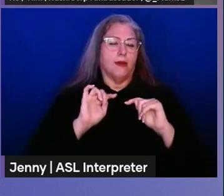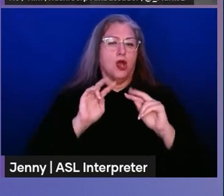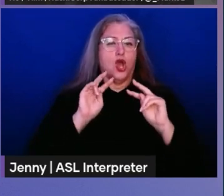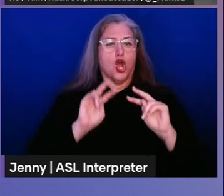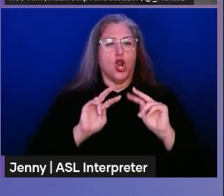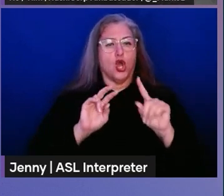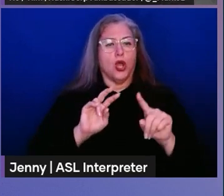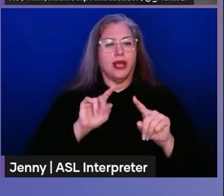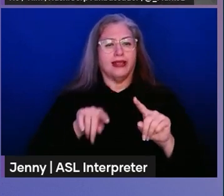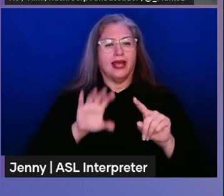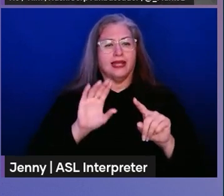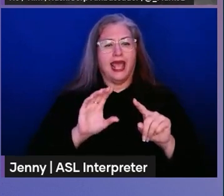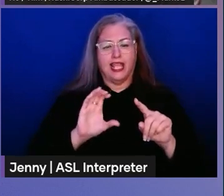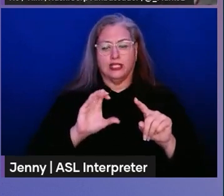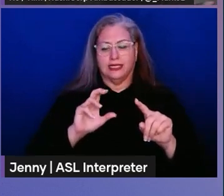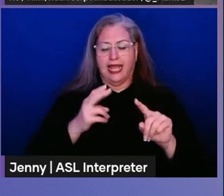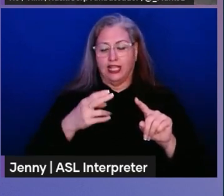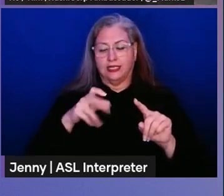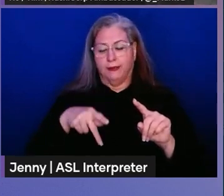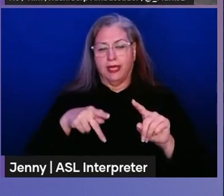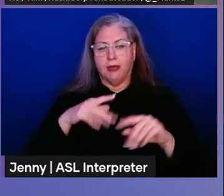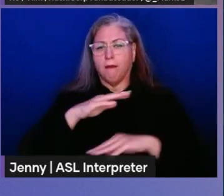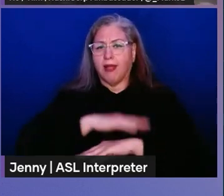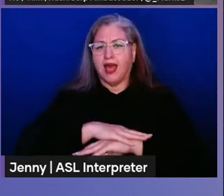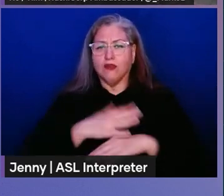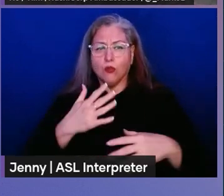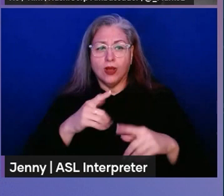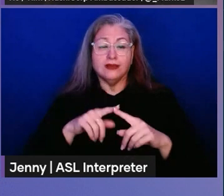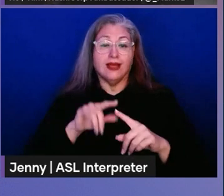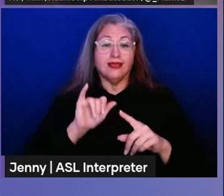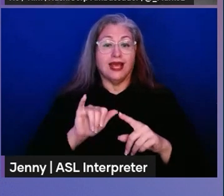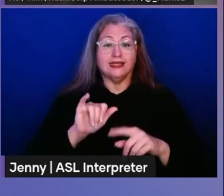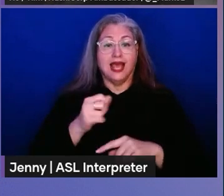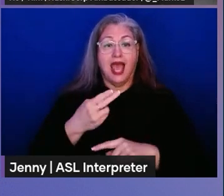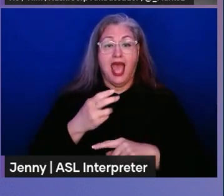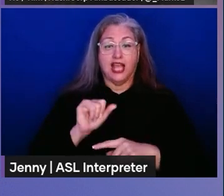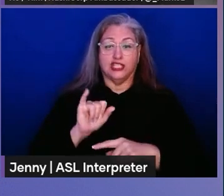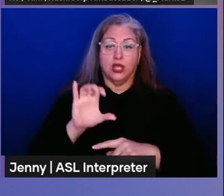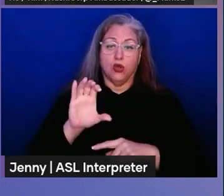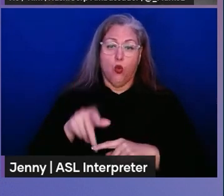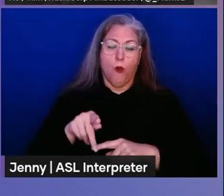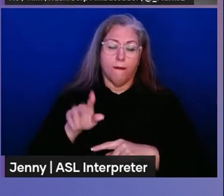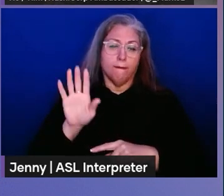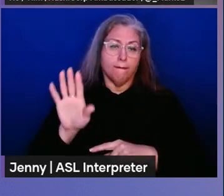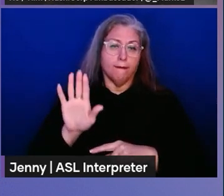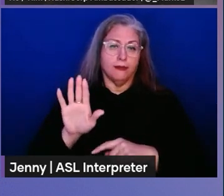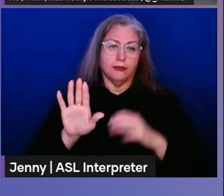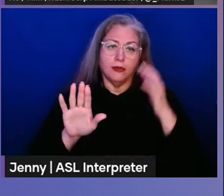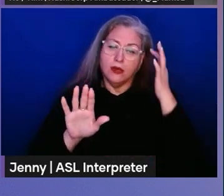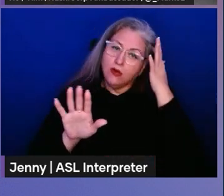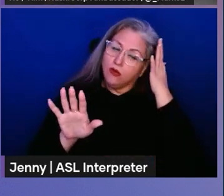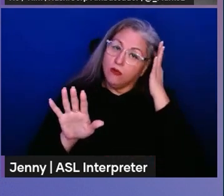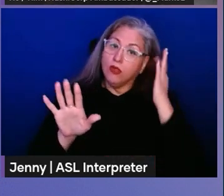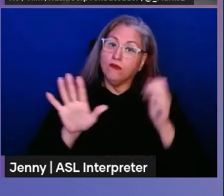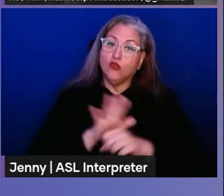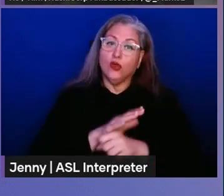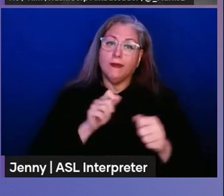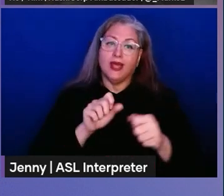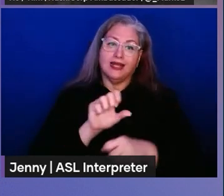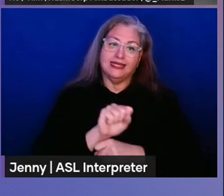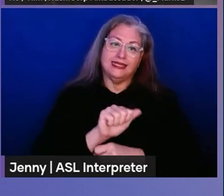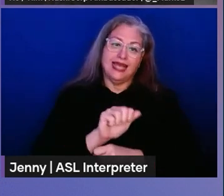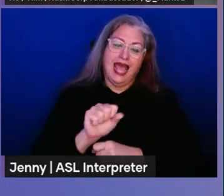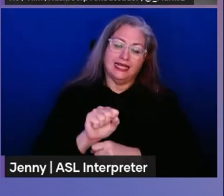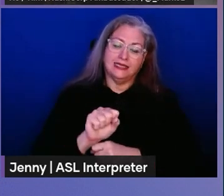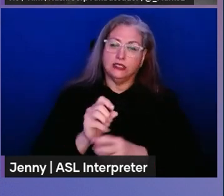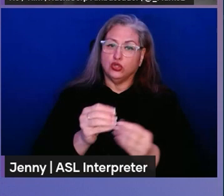the HCP platform is. So HCP platform is HashiCorp, a fully managed SaaS solution.